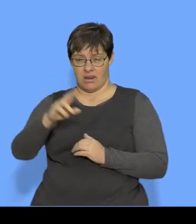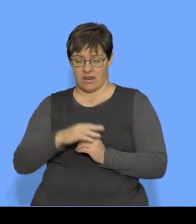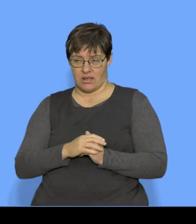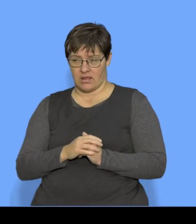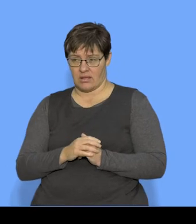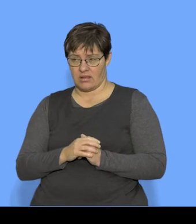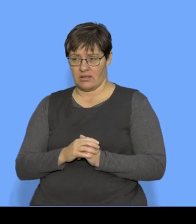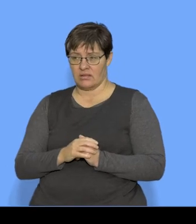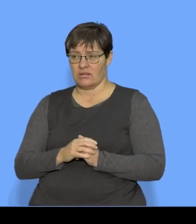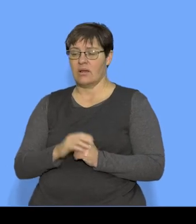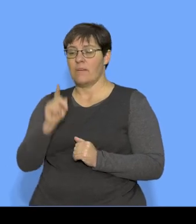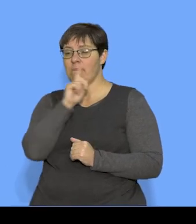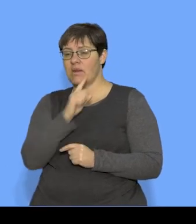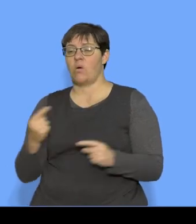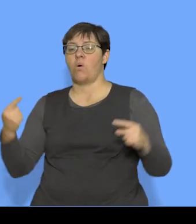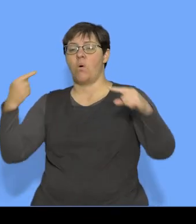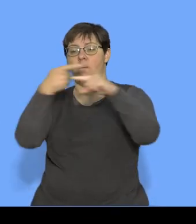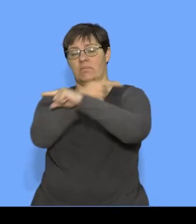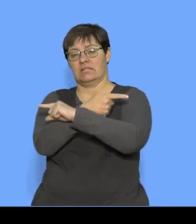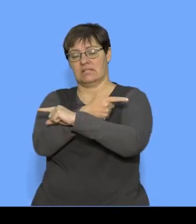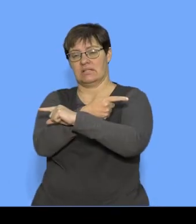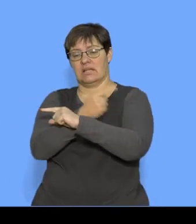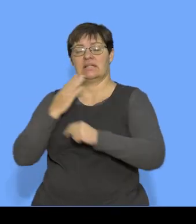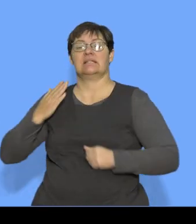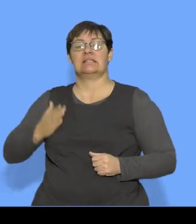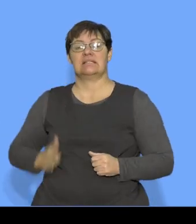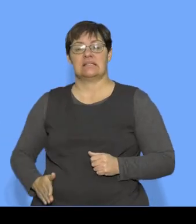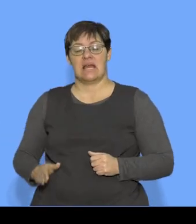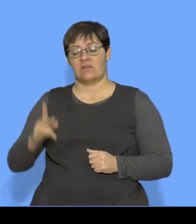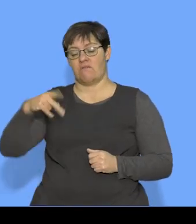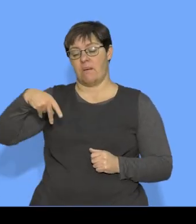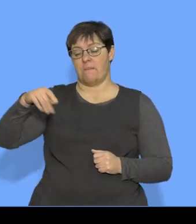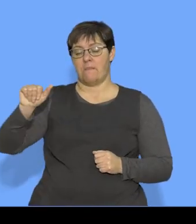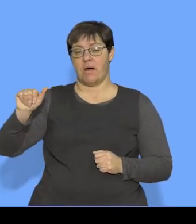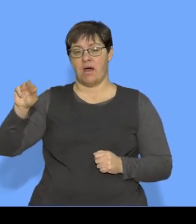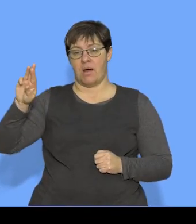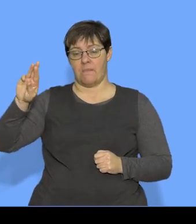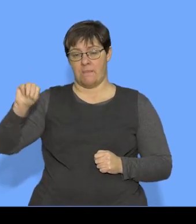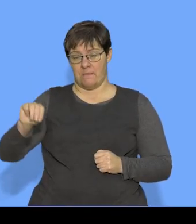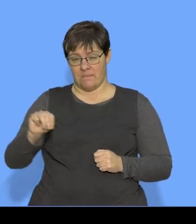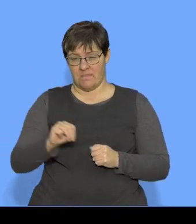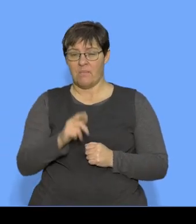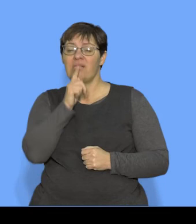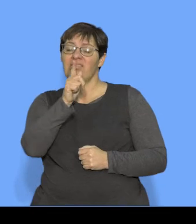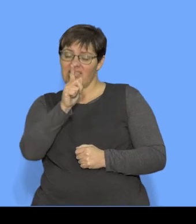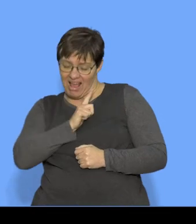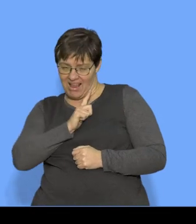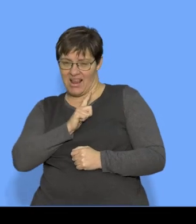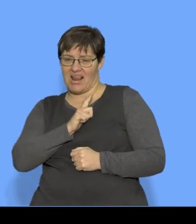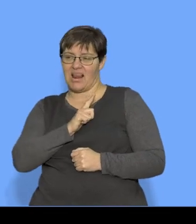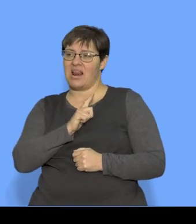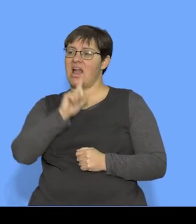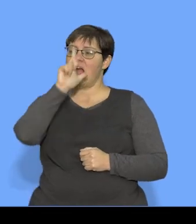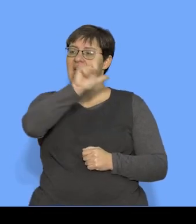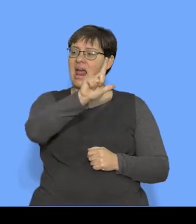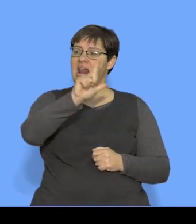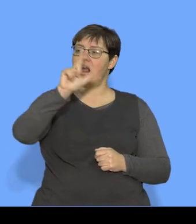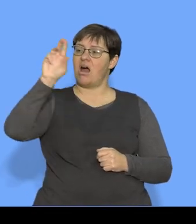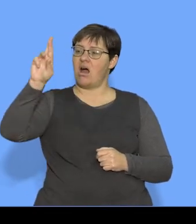LR, right? This will be opposite sides of a palm, right? Because we were told